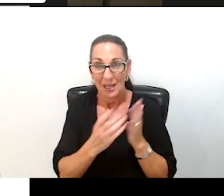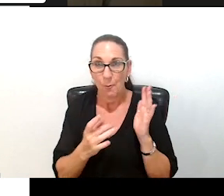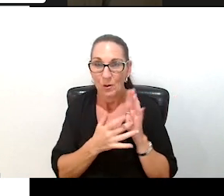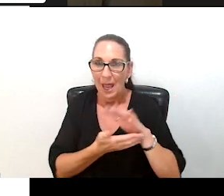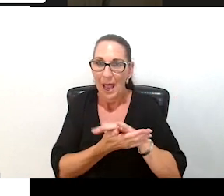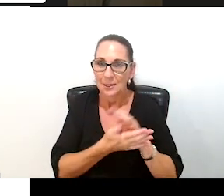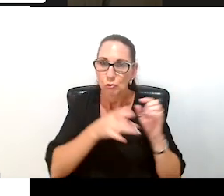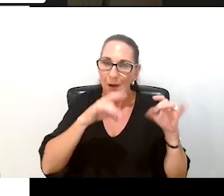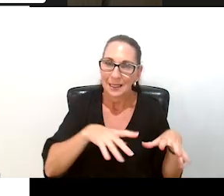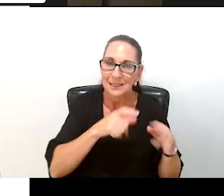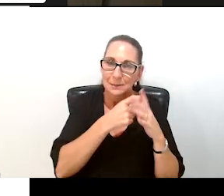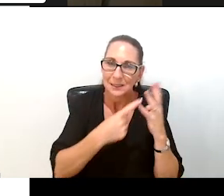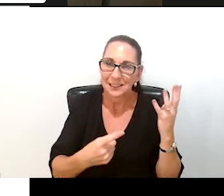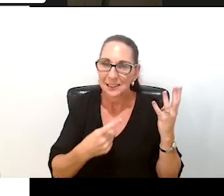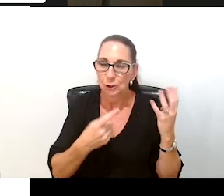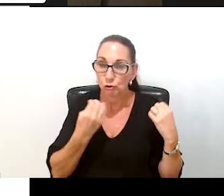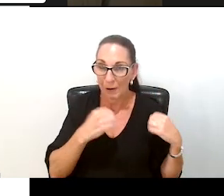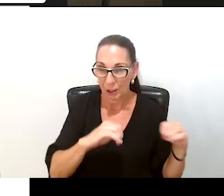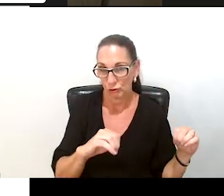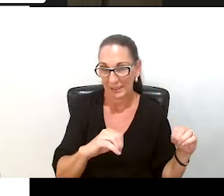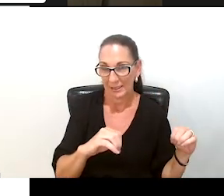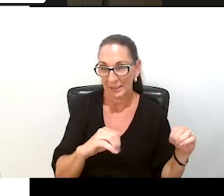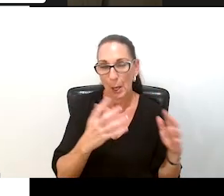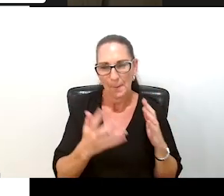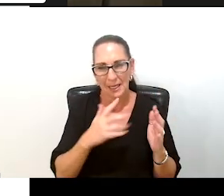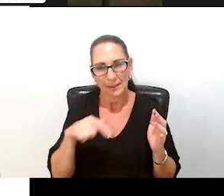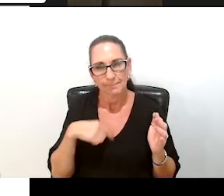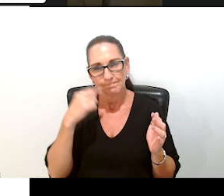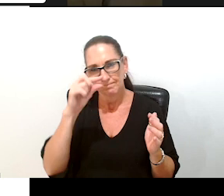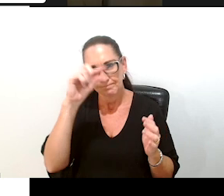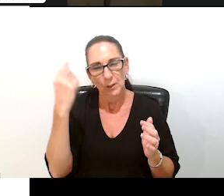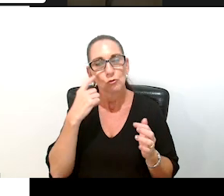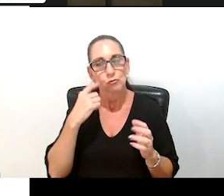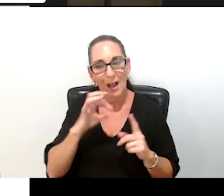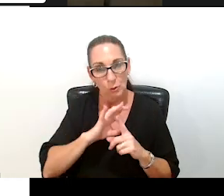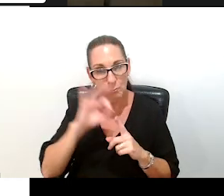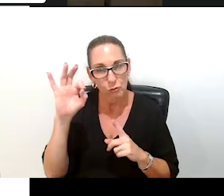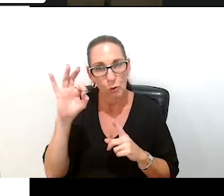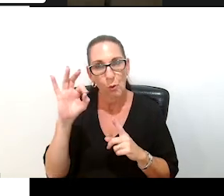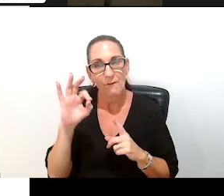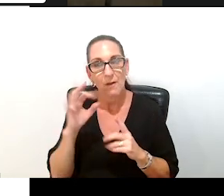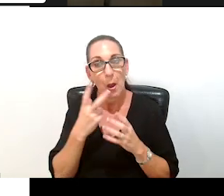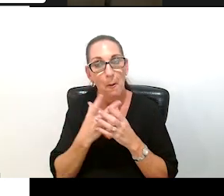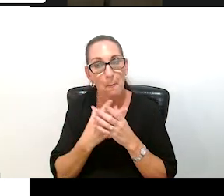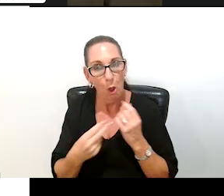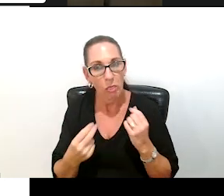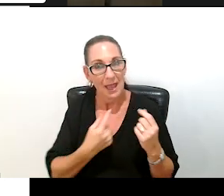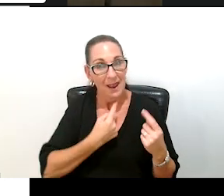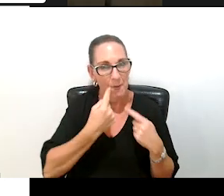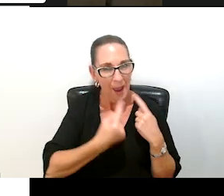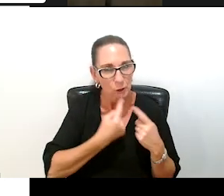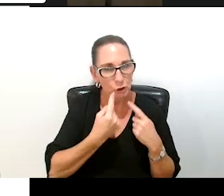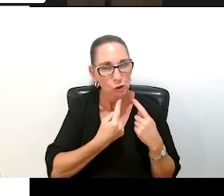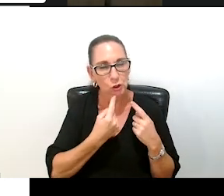Australia's disability strategy, and it will aim to really improve both information about and for people